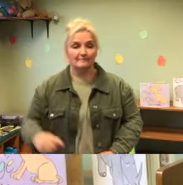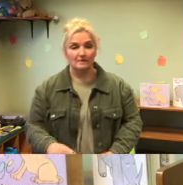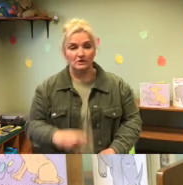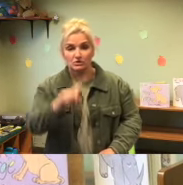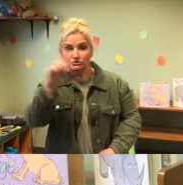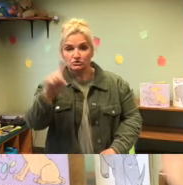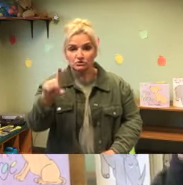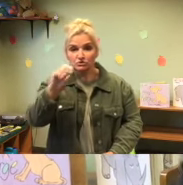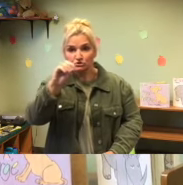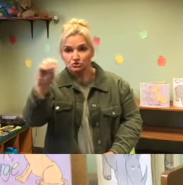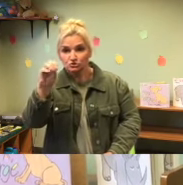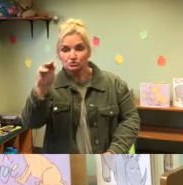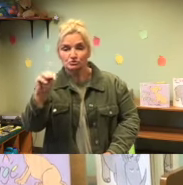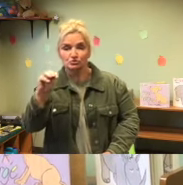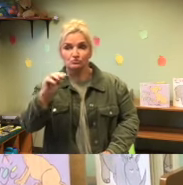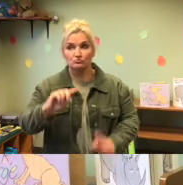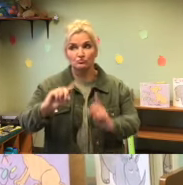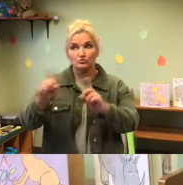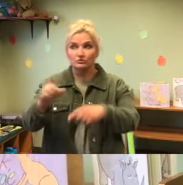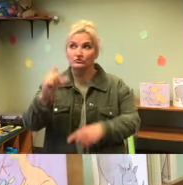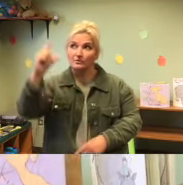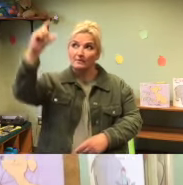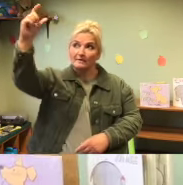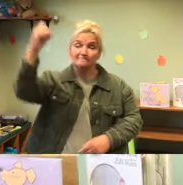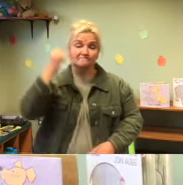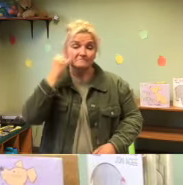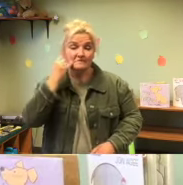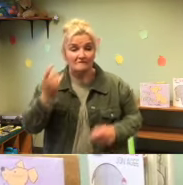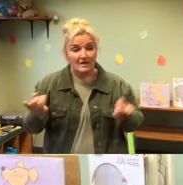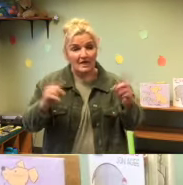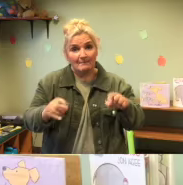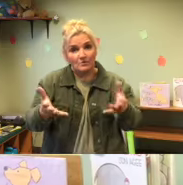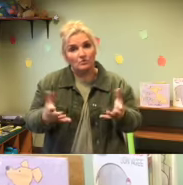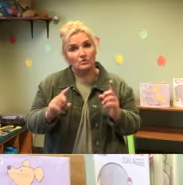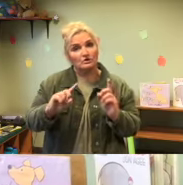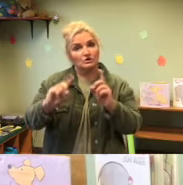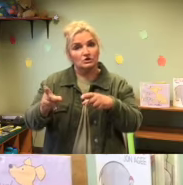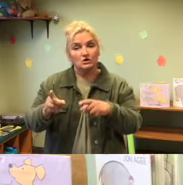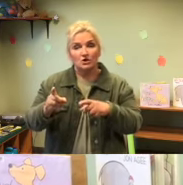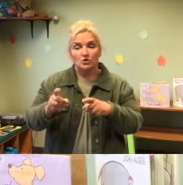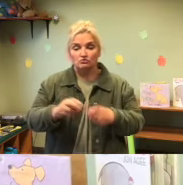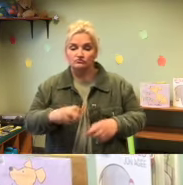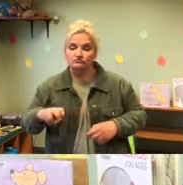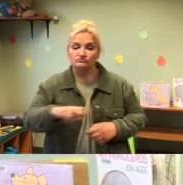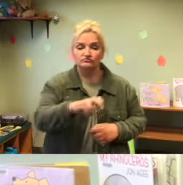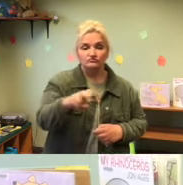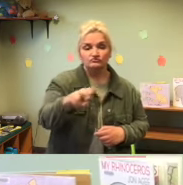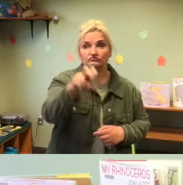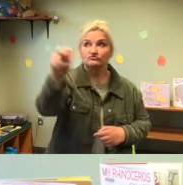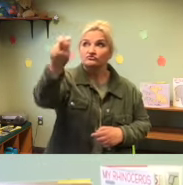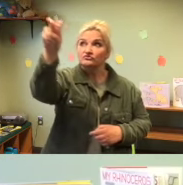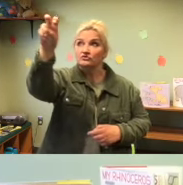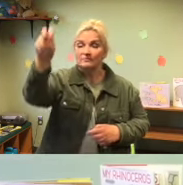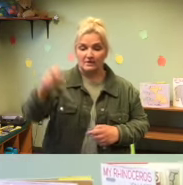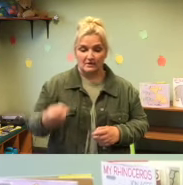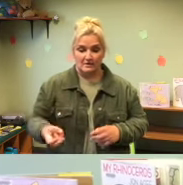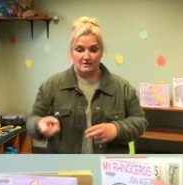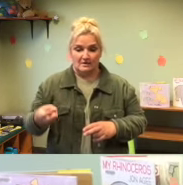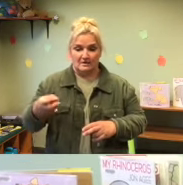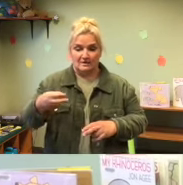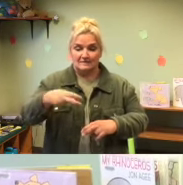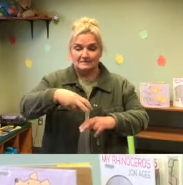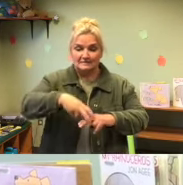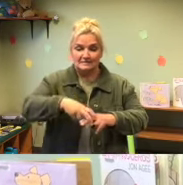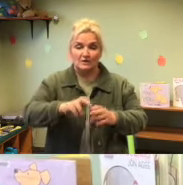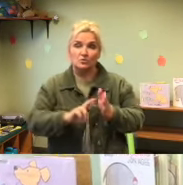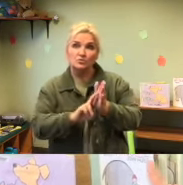going to the moon. If you want to take a trip, climb aboard my rocket ship.